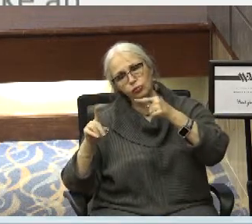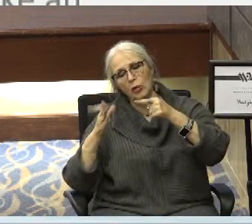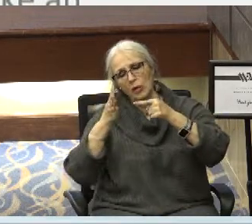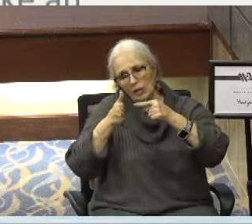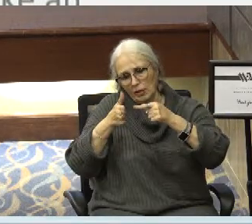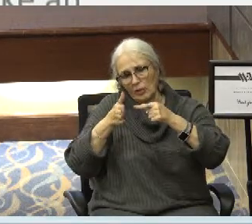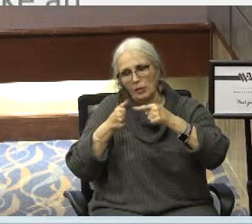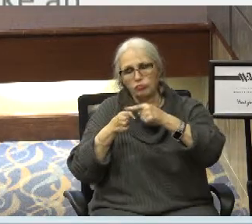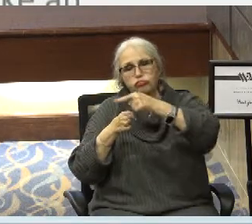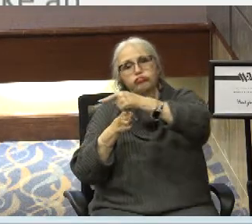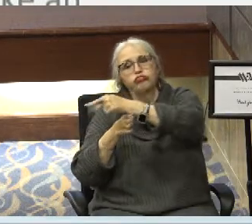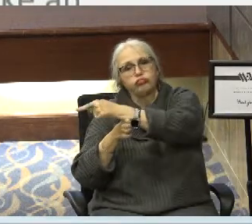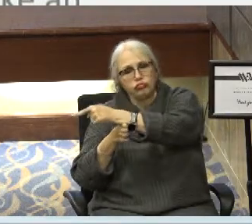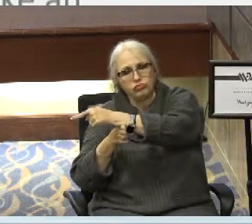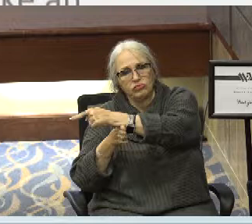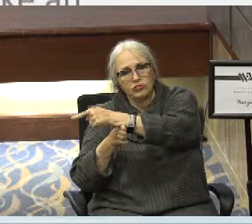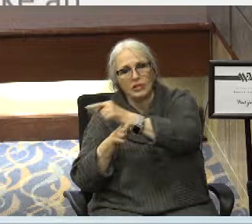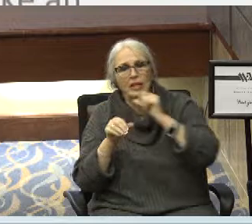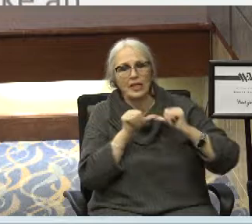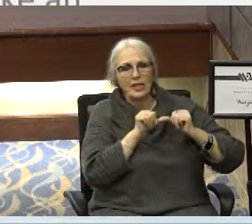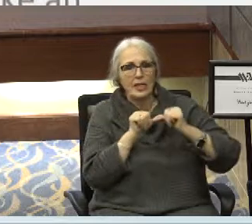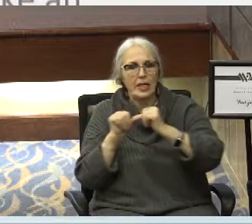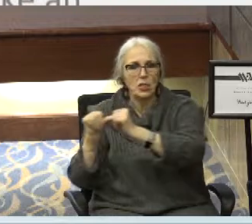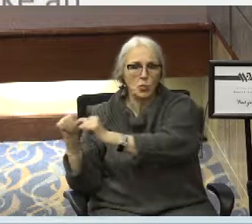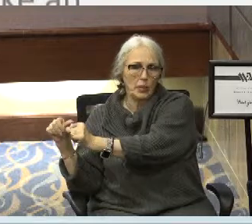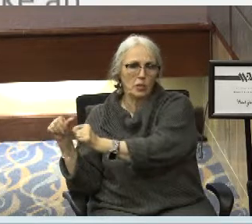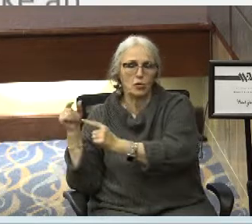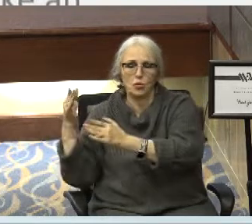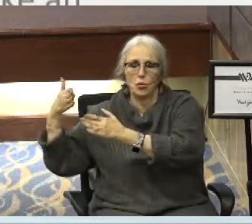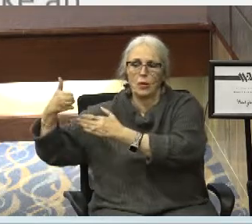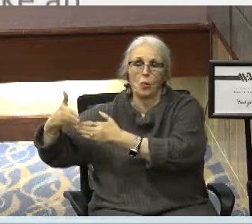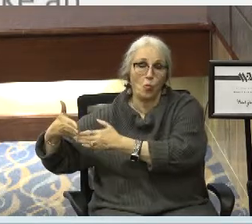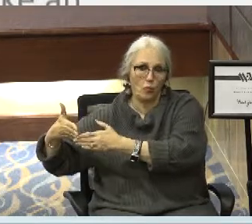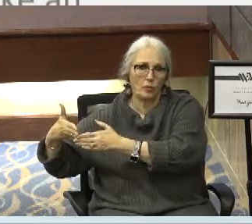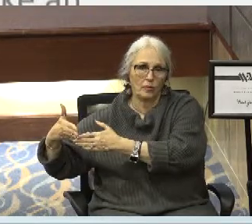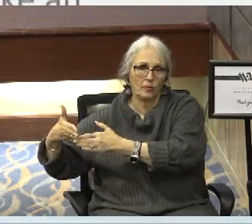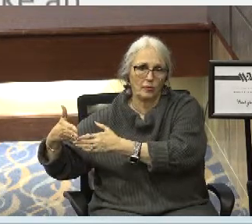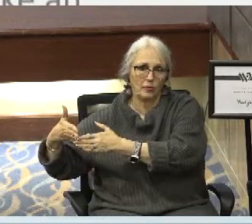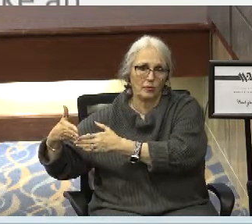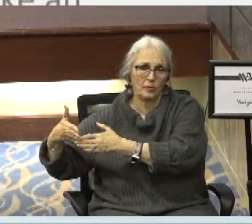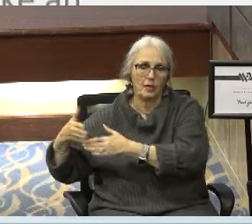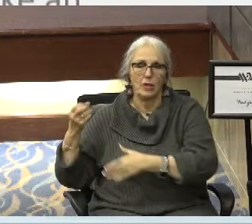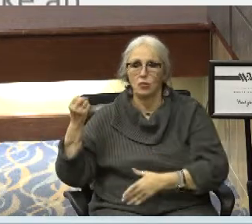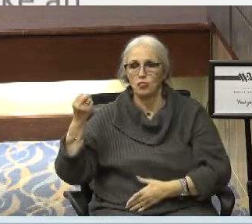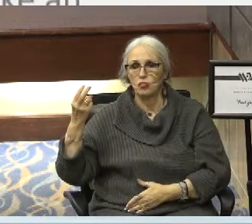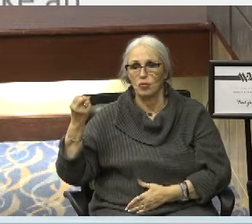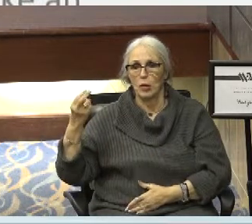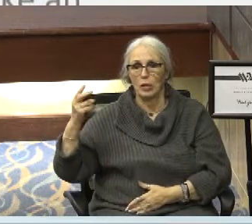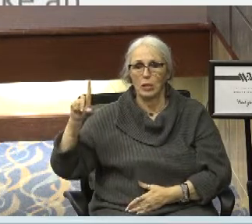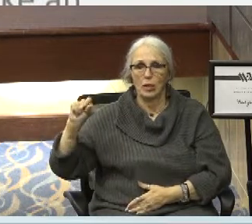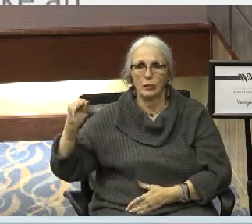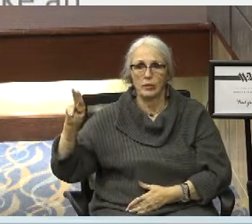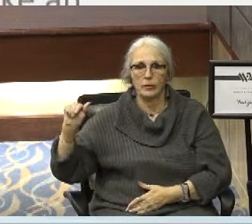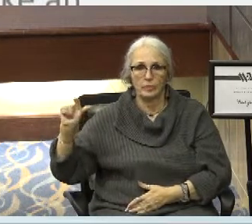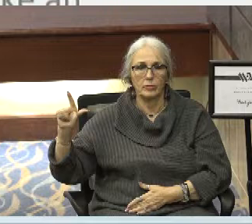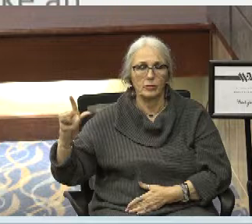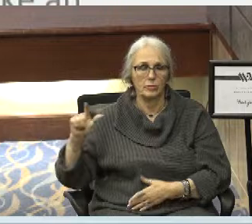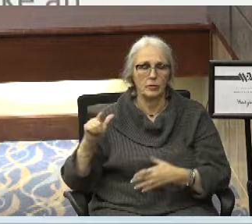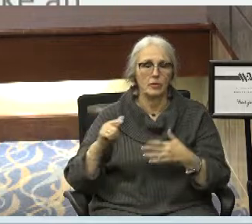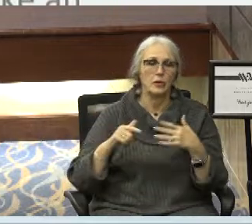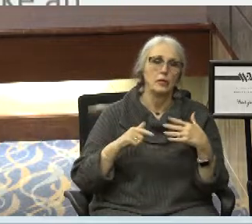put a condition in there that they extend that sidewalk all the way to the corner of 12th and LaSalle on both streets, so you have